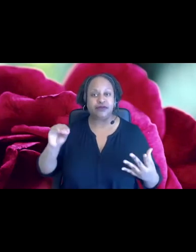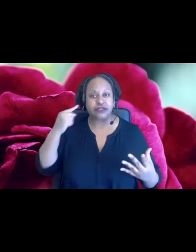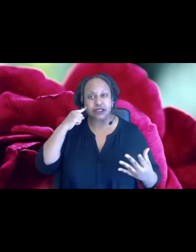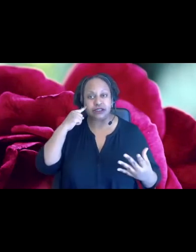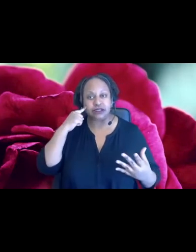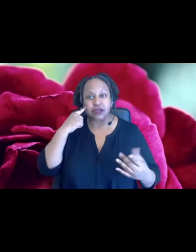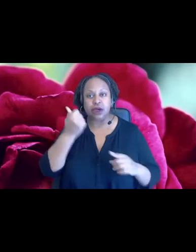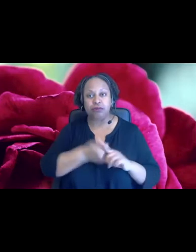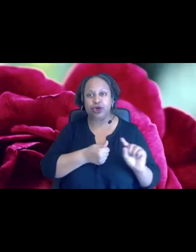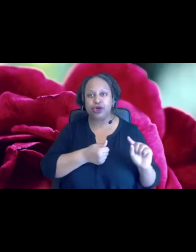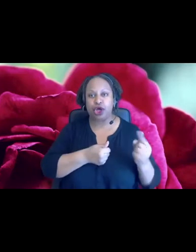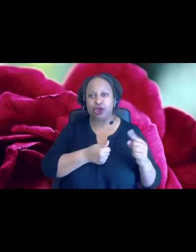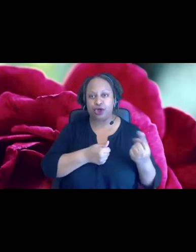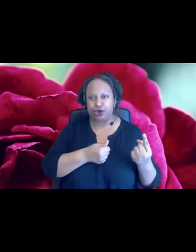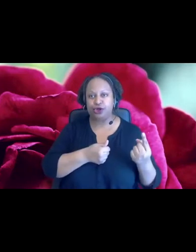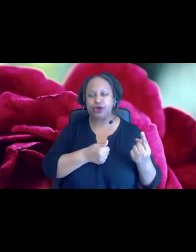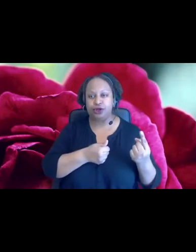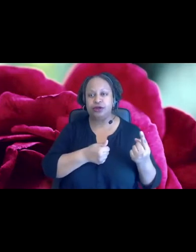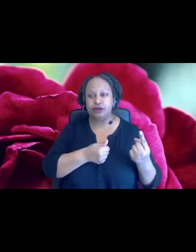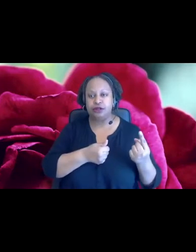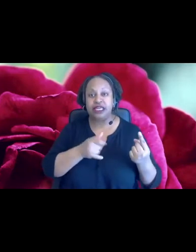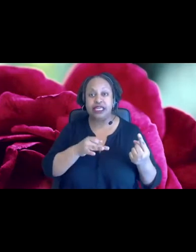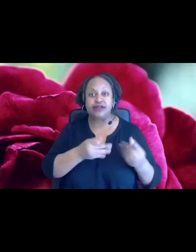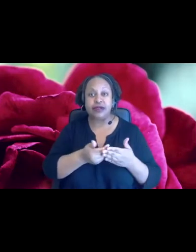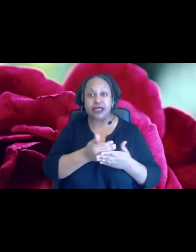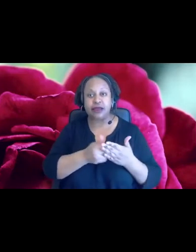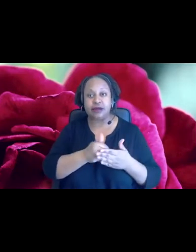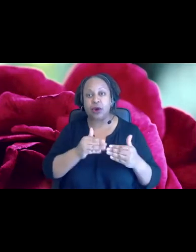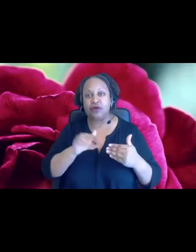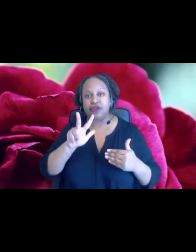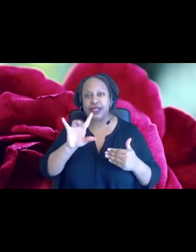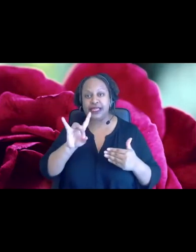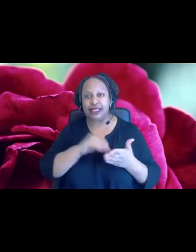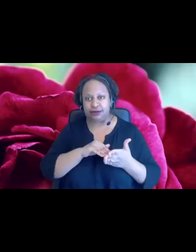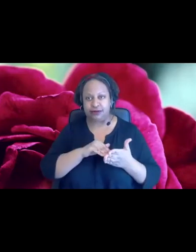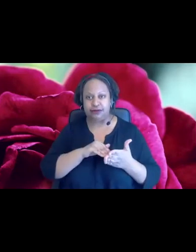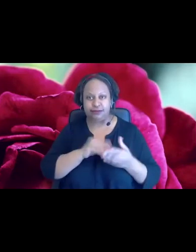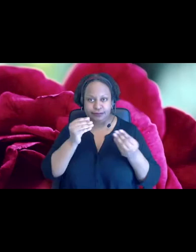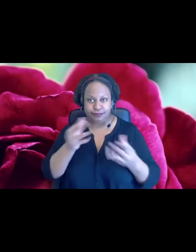So, and that is above the 38,000.